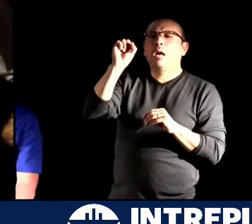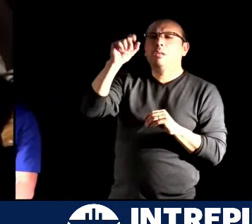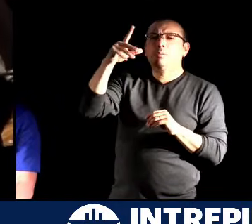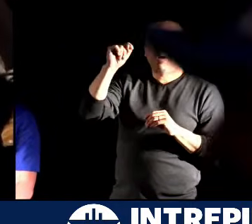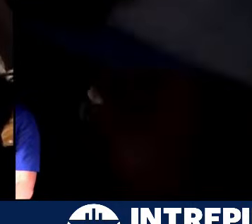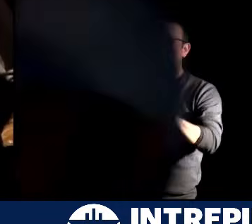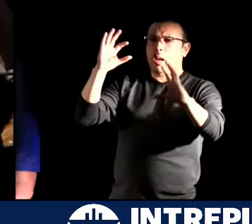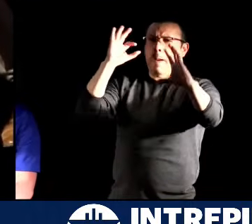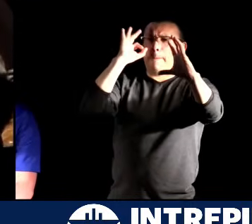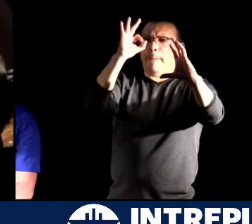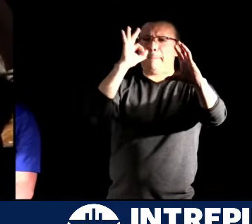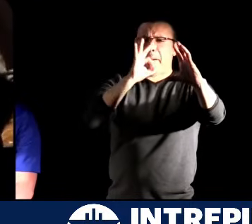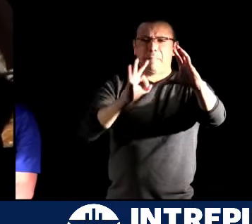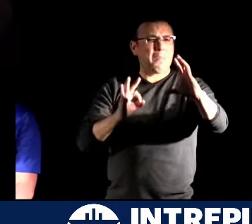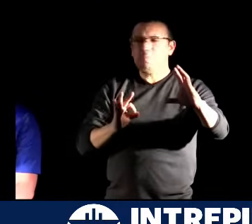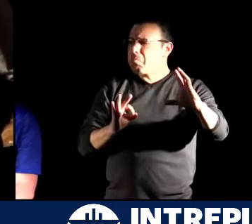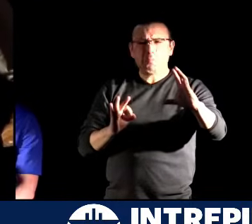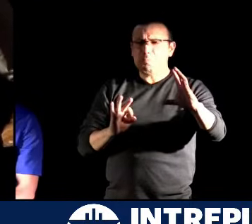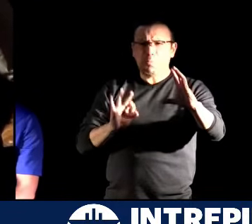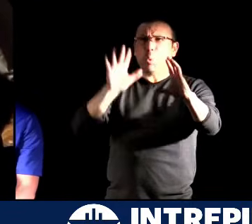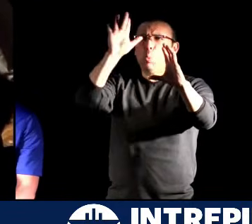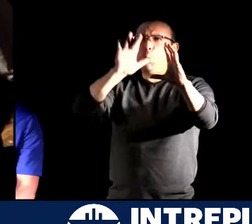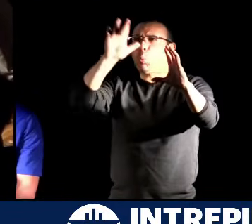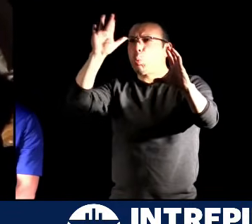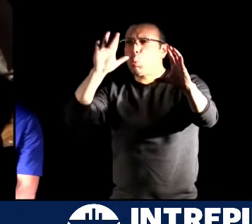is very quiet.